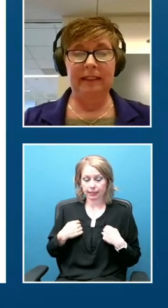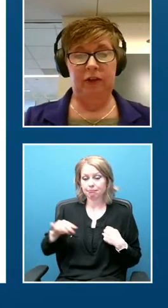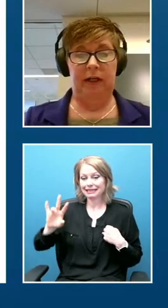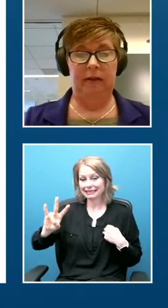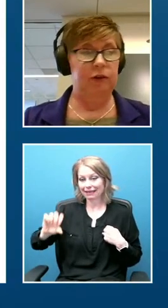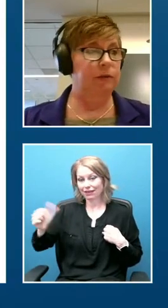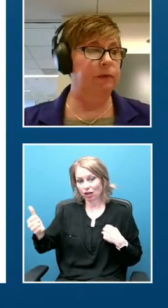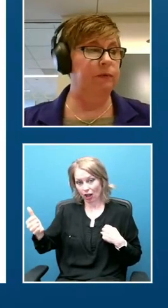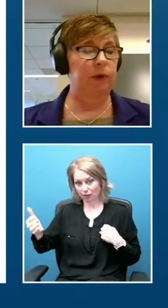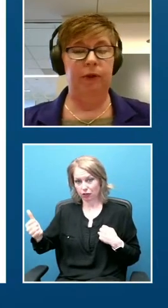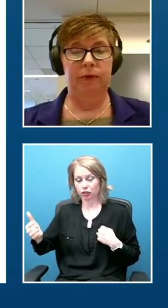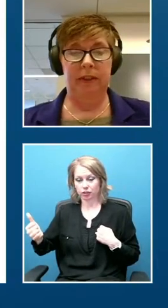filed this challenge before you today.